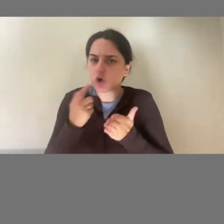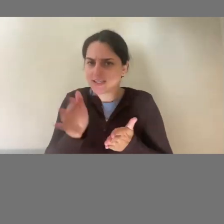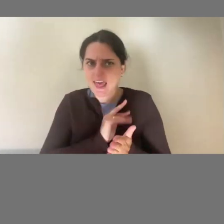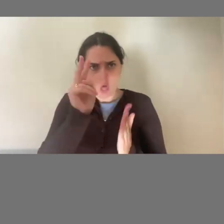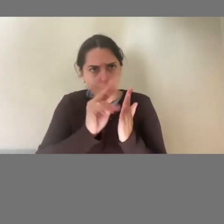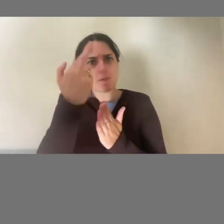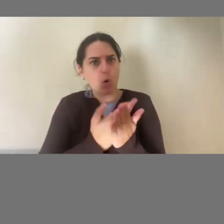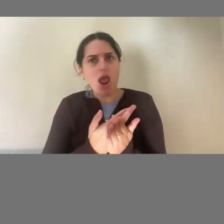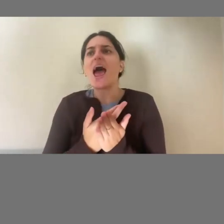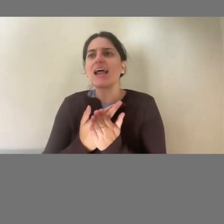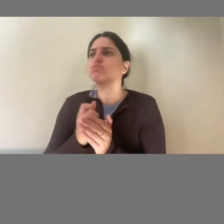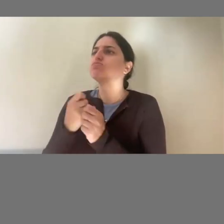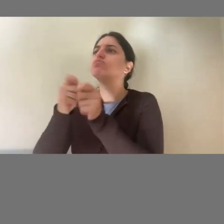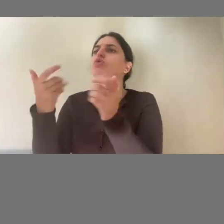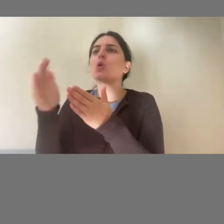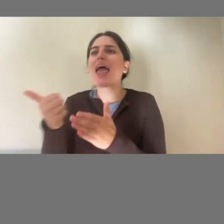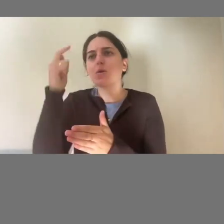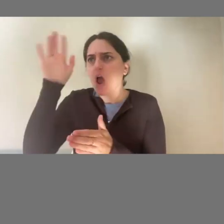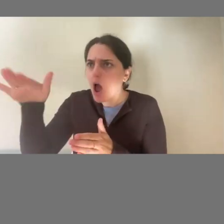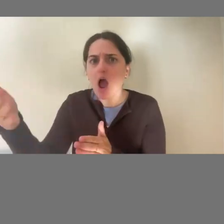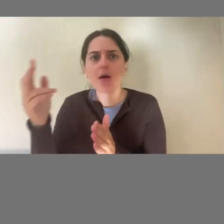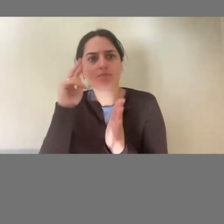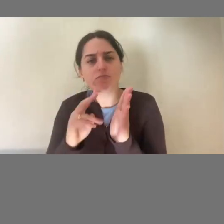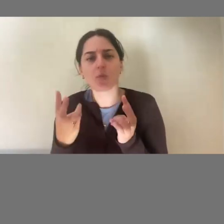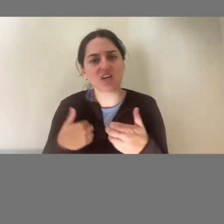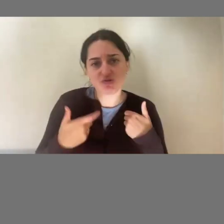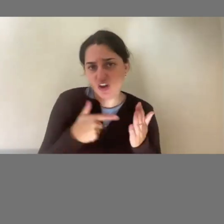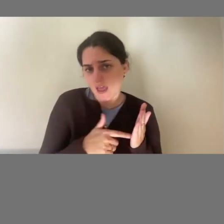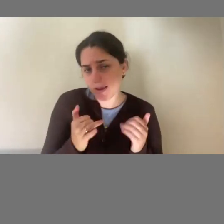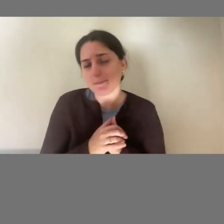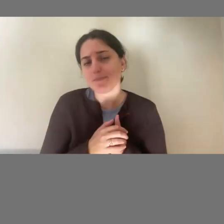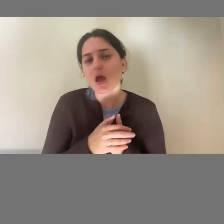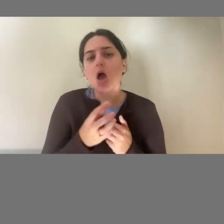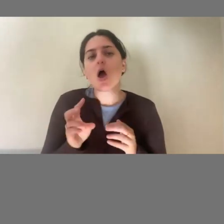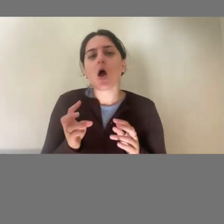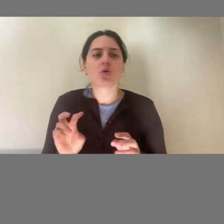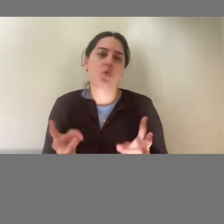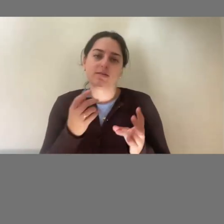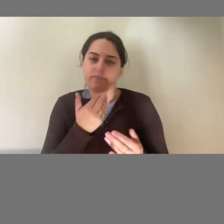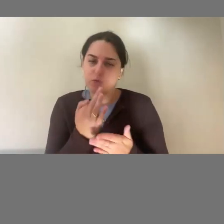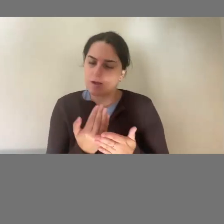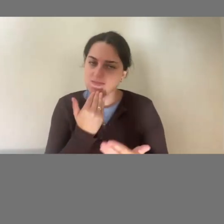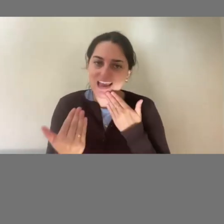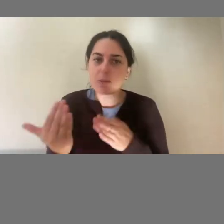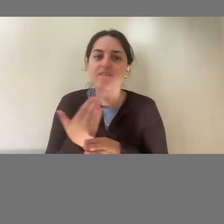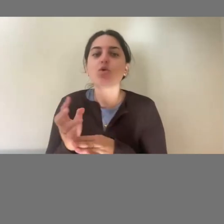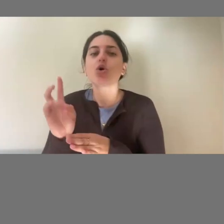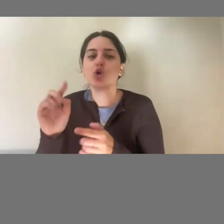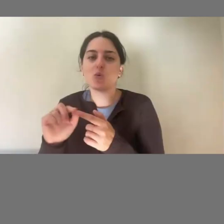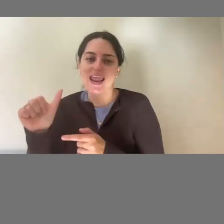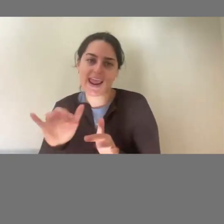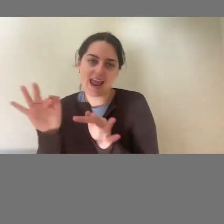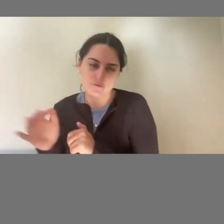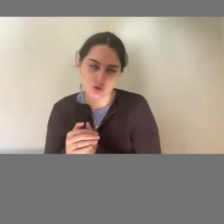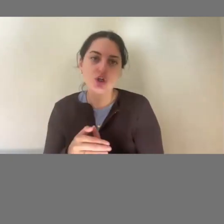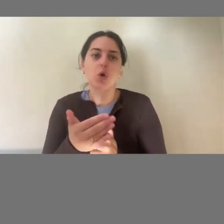to share them with anyone that you think might be interested. I just want to go through a couple of thank yous before we go to the Q&A section as well.